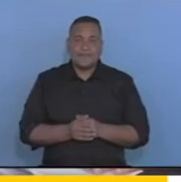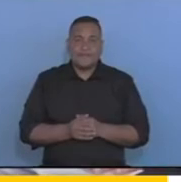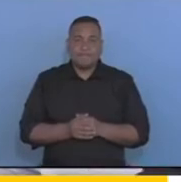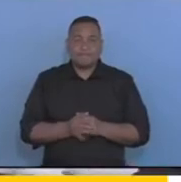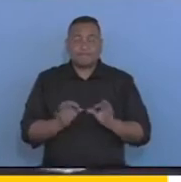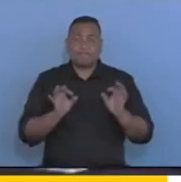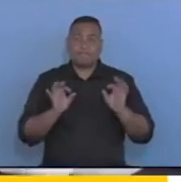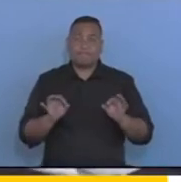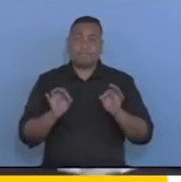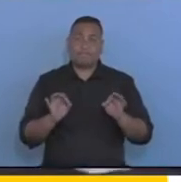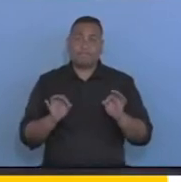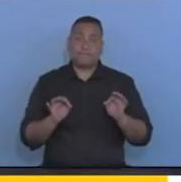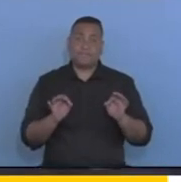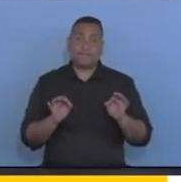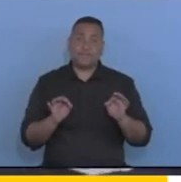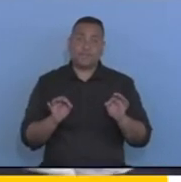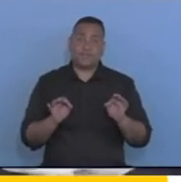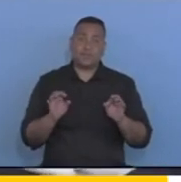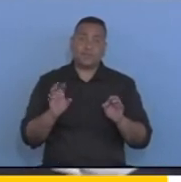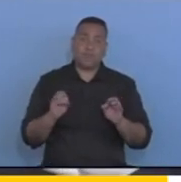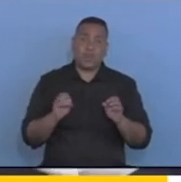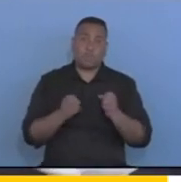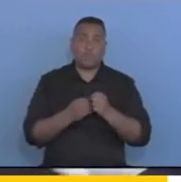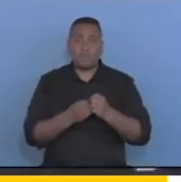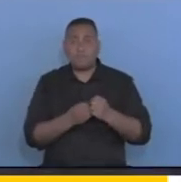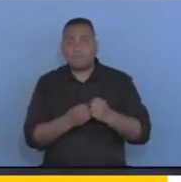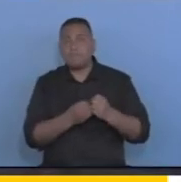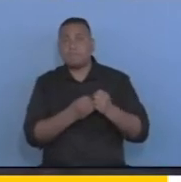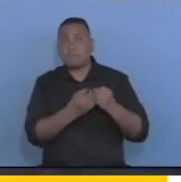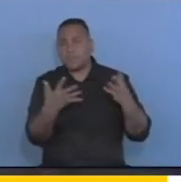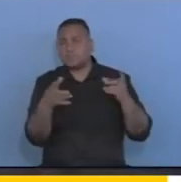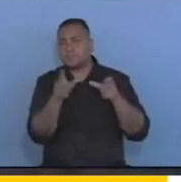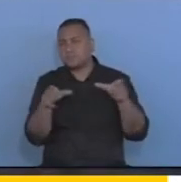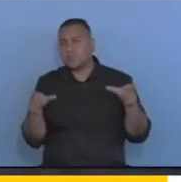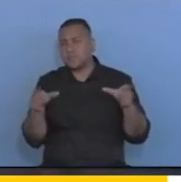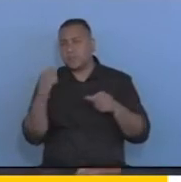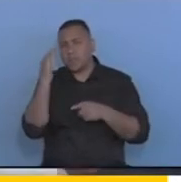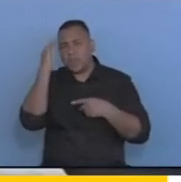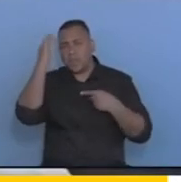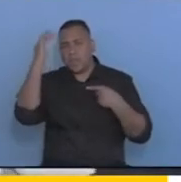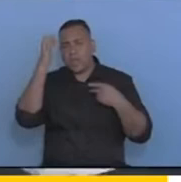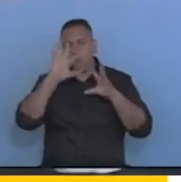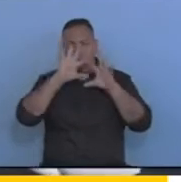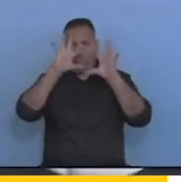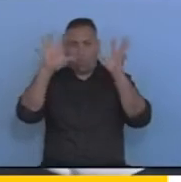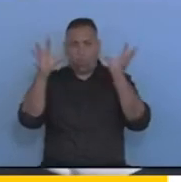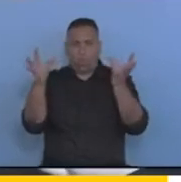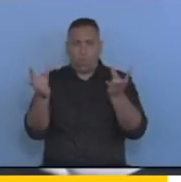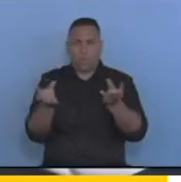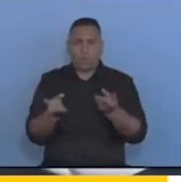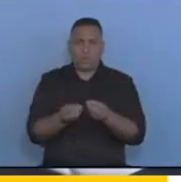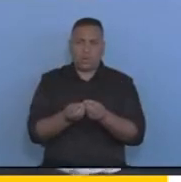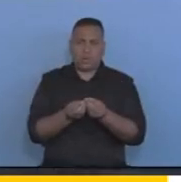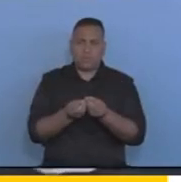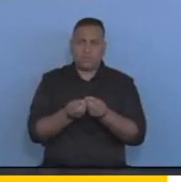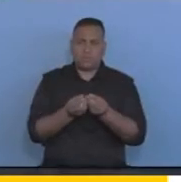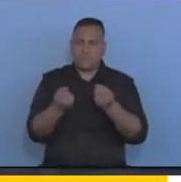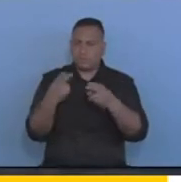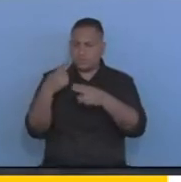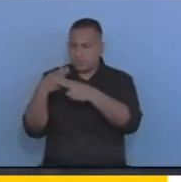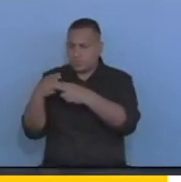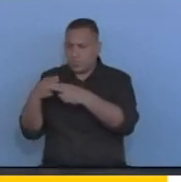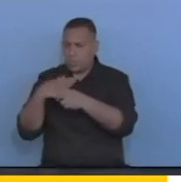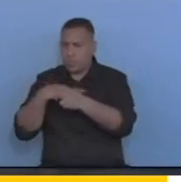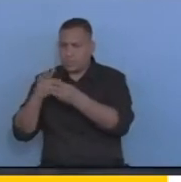This is it. So a lot of people are wondering now. So you have all of this within terms of sales. So that includes plumbing, the carpentry. You obviously